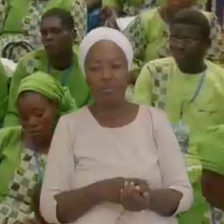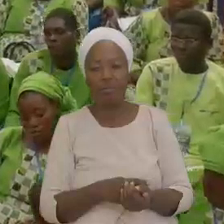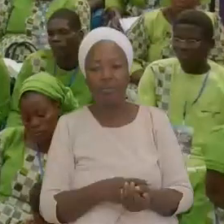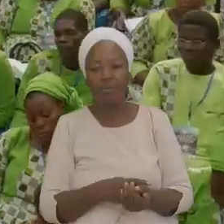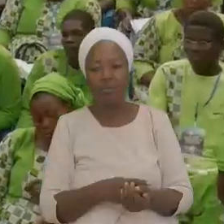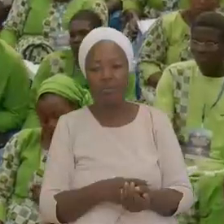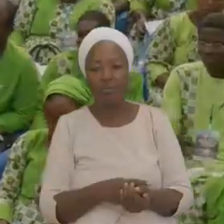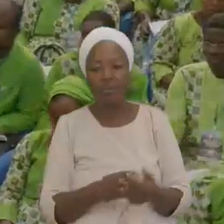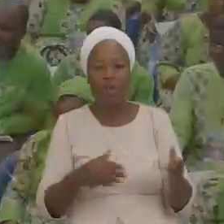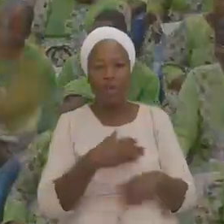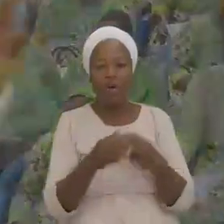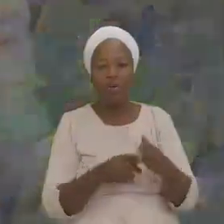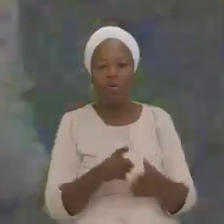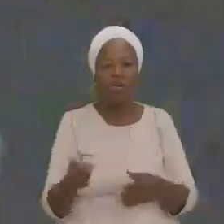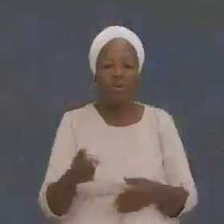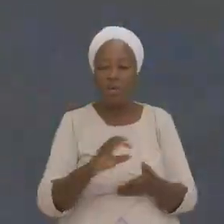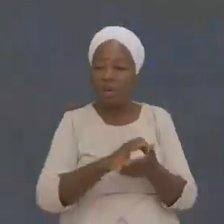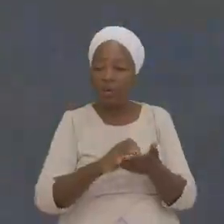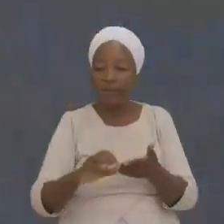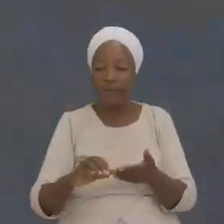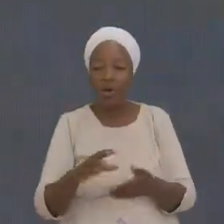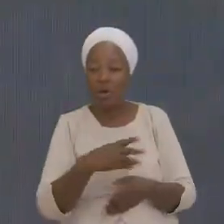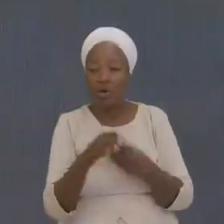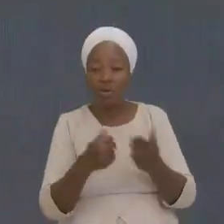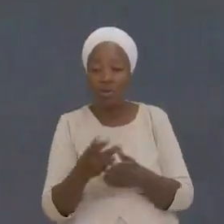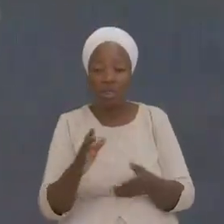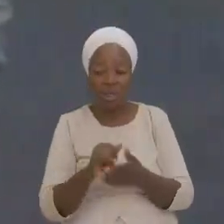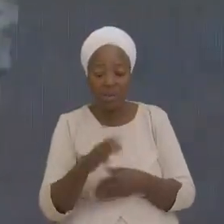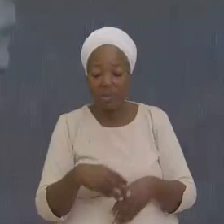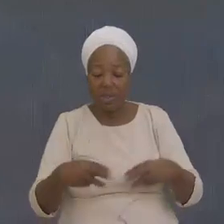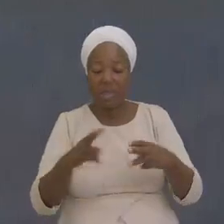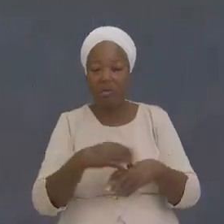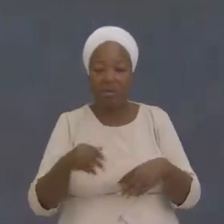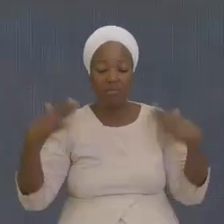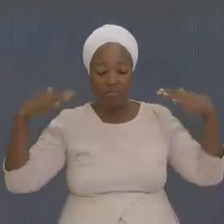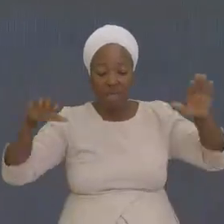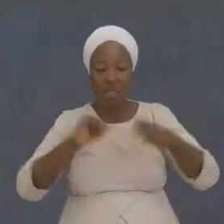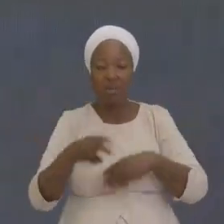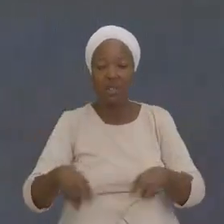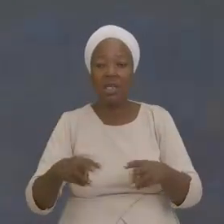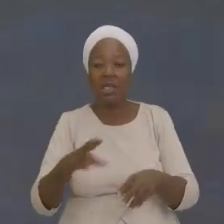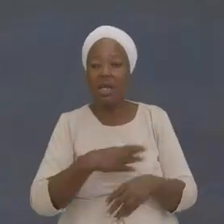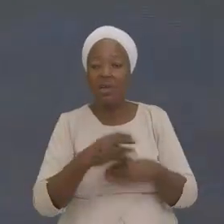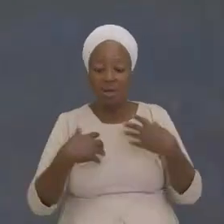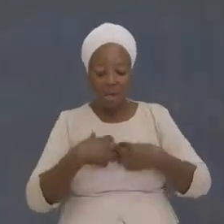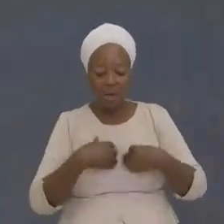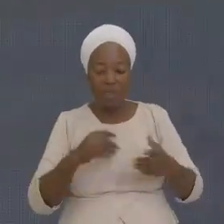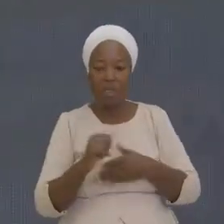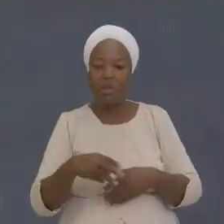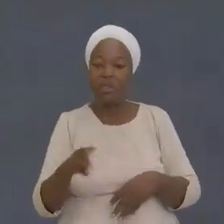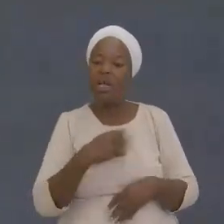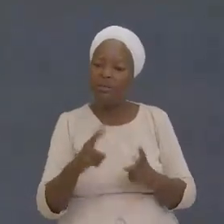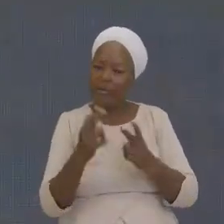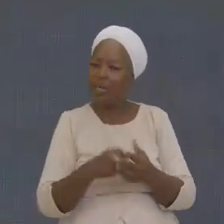All those birds they were selling, and the animals they were selling, they were legitimate, because they